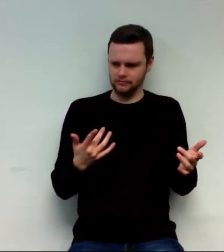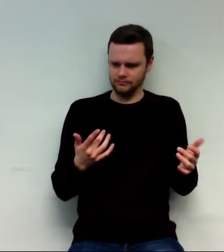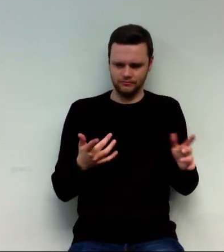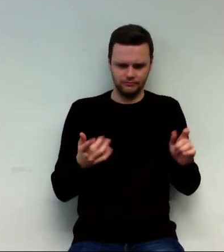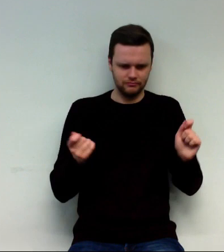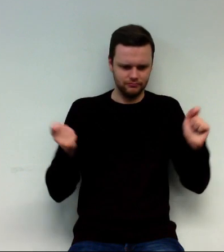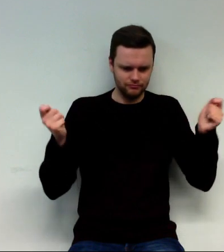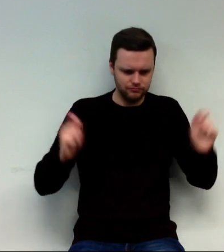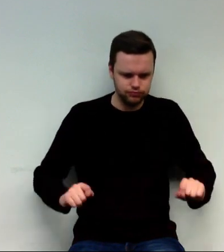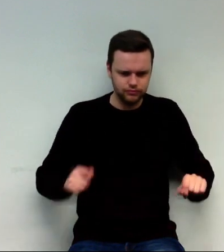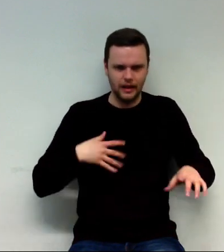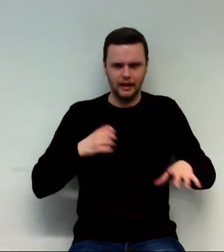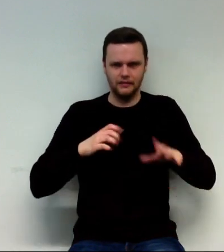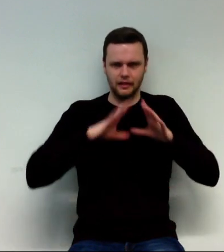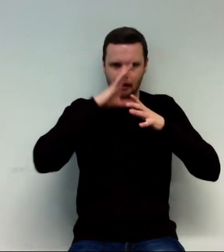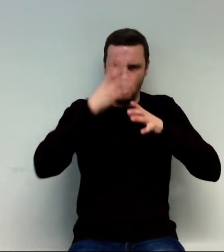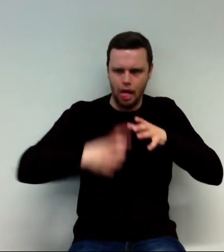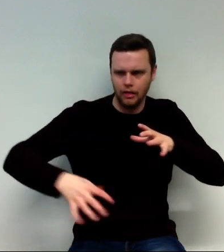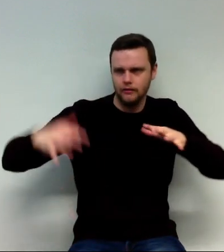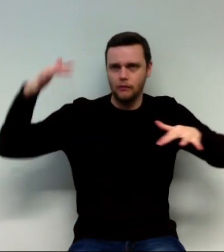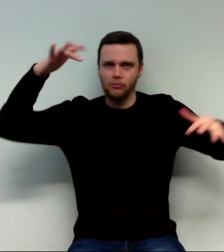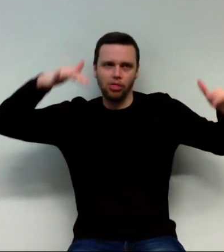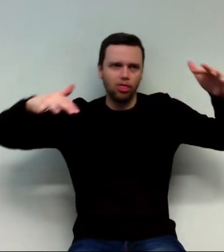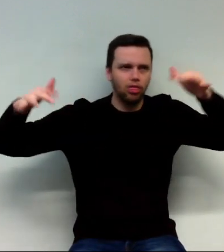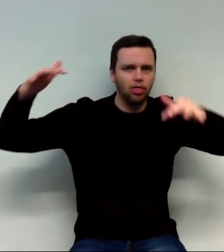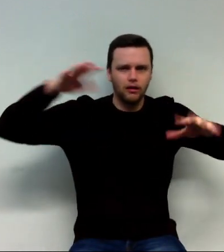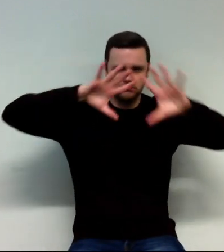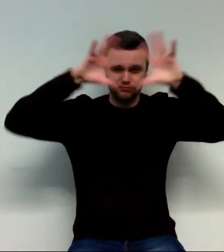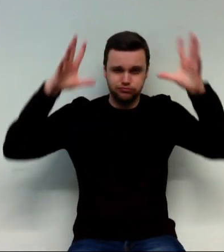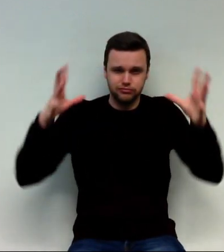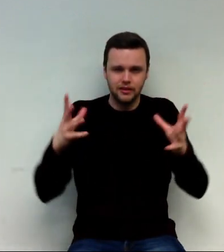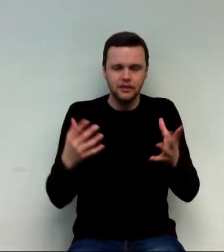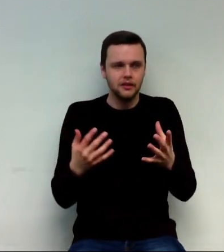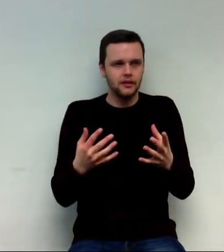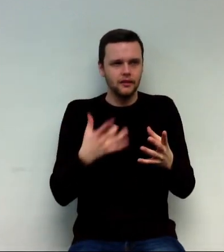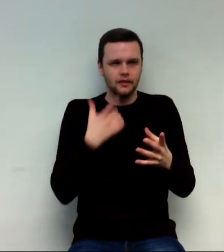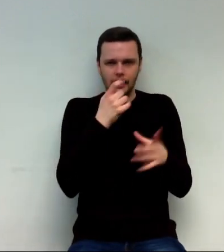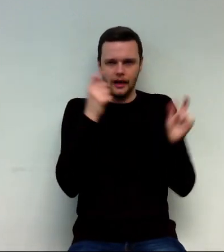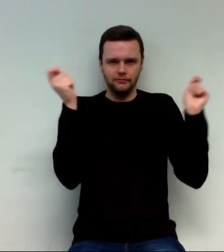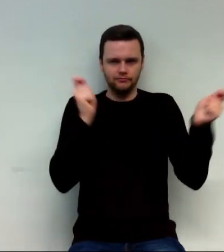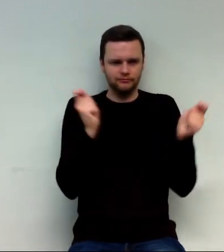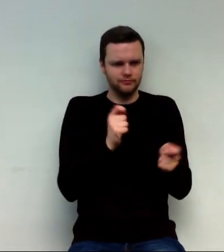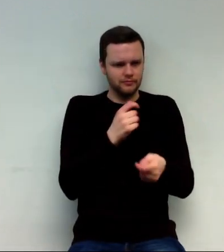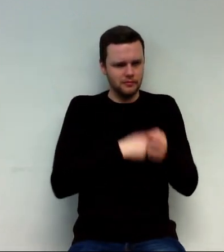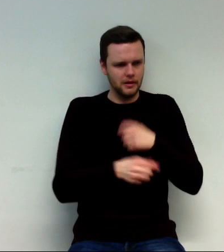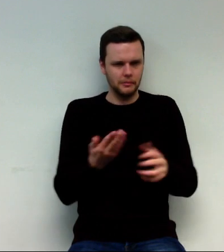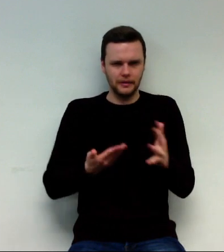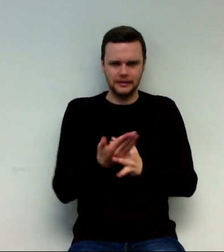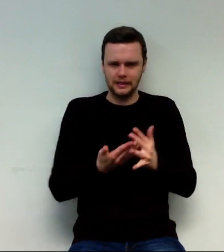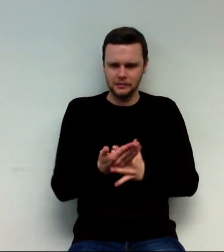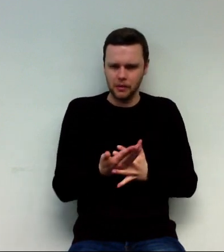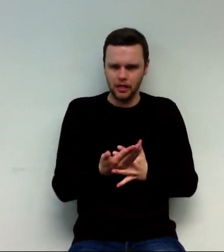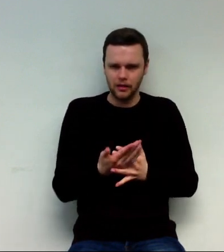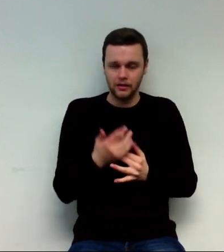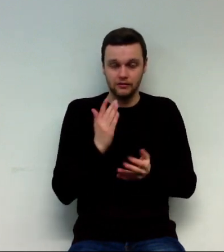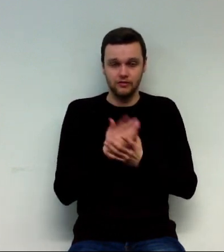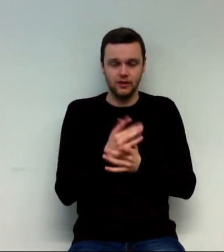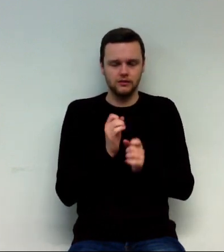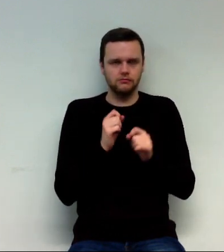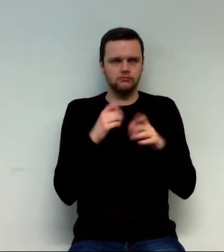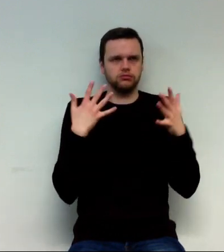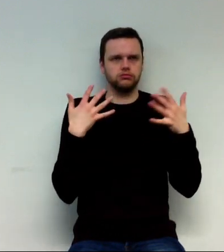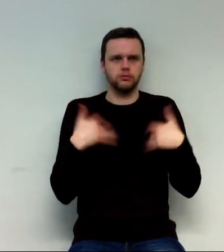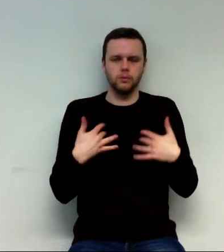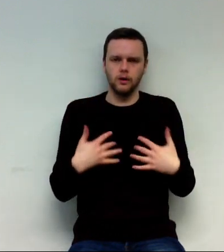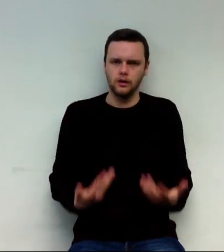and an elephant that comes through the auditorium, if they can adapt the show to make it accessible, it kind of was a big eye-opener to me to be